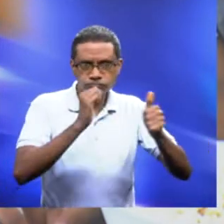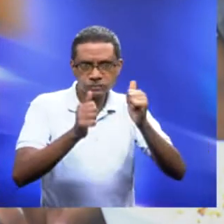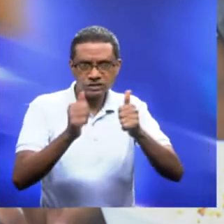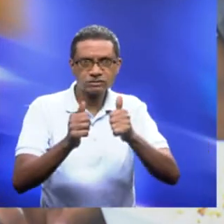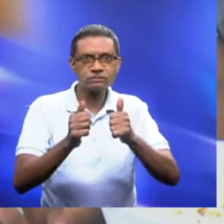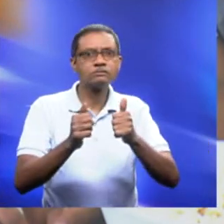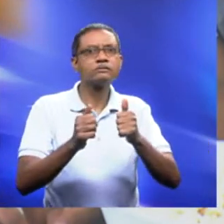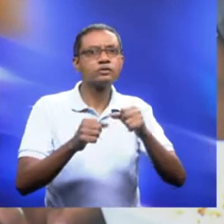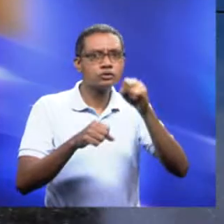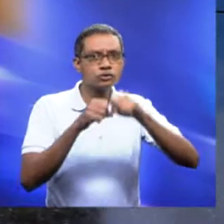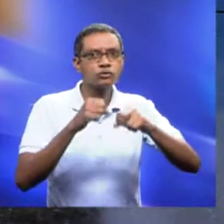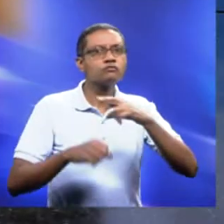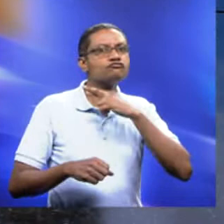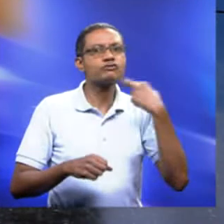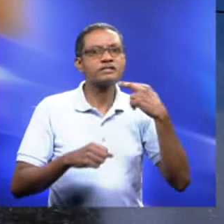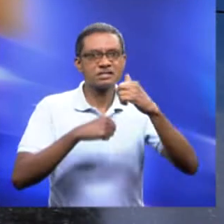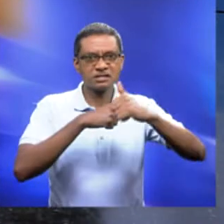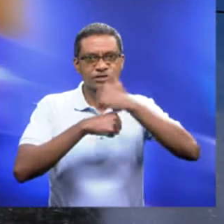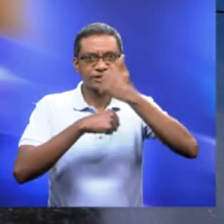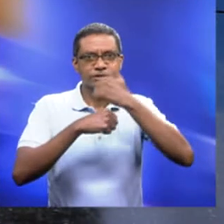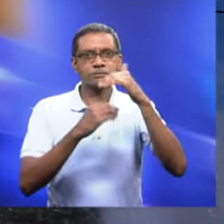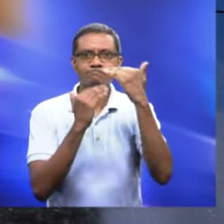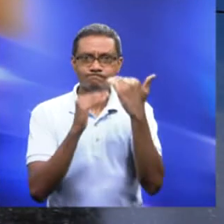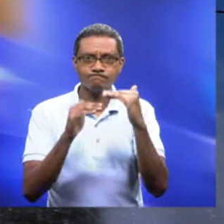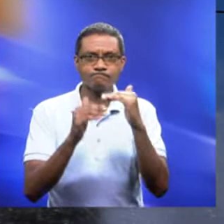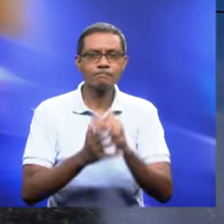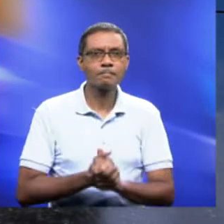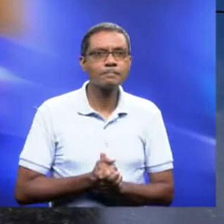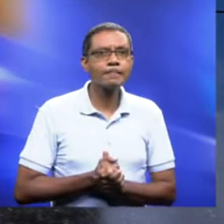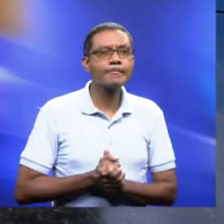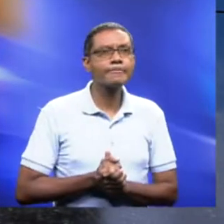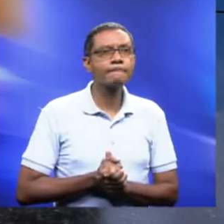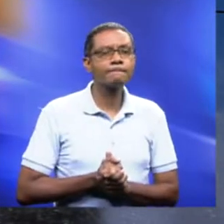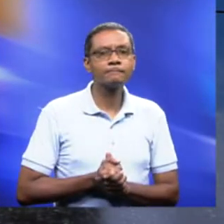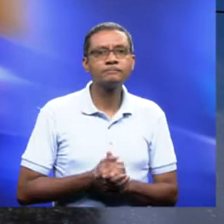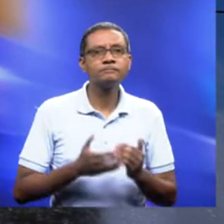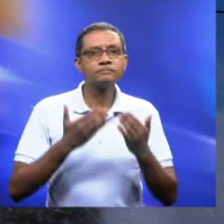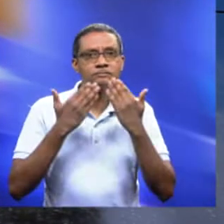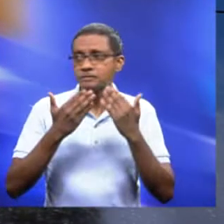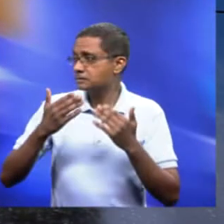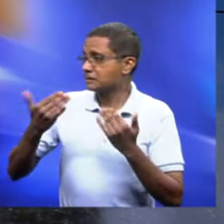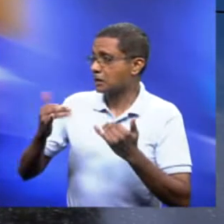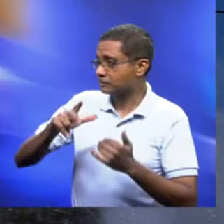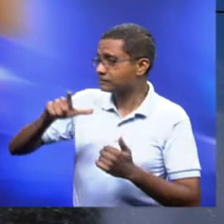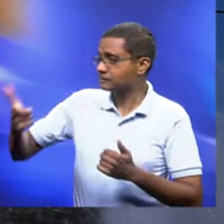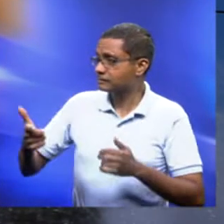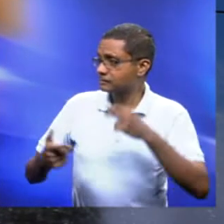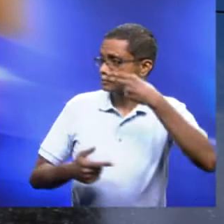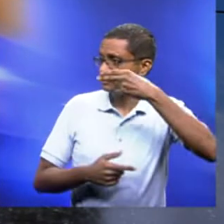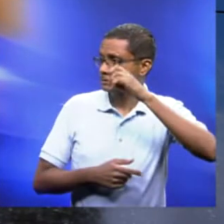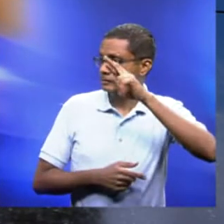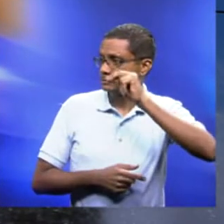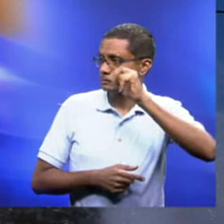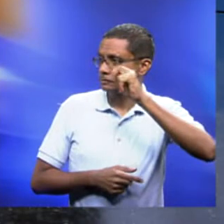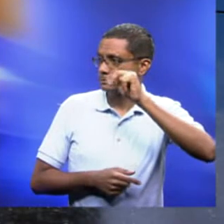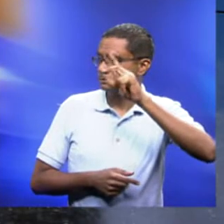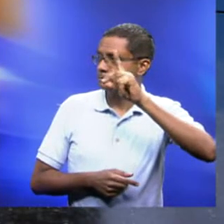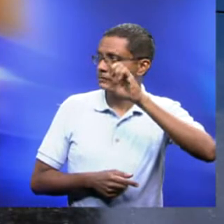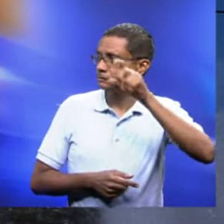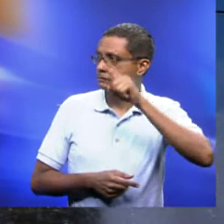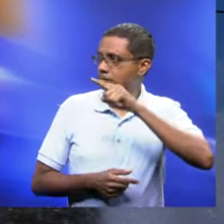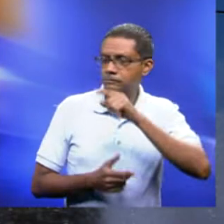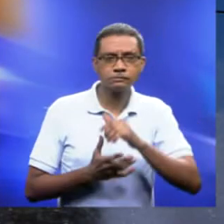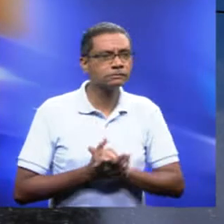TTC CERT. Thank you. Inspector Hernandez. Daniel. It's indeed a pleasure to be here.